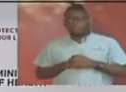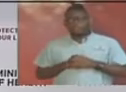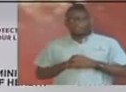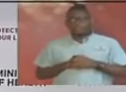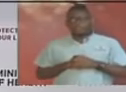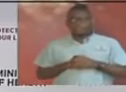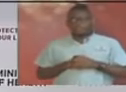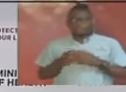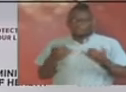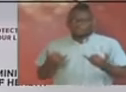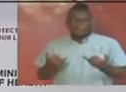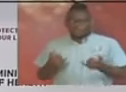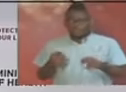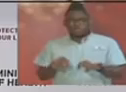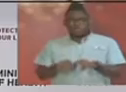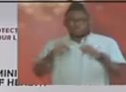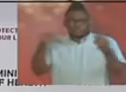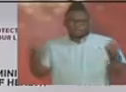follow-up question.